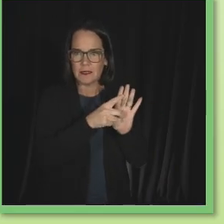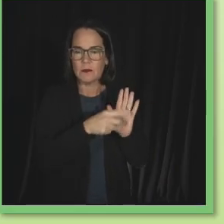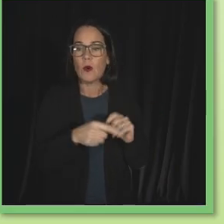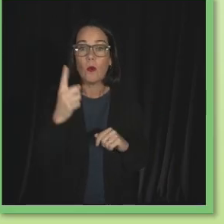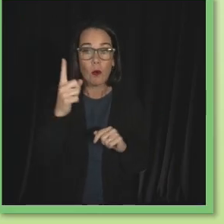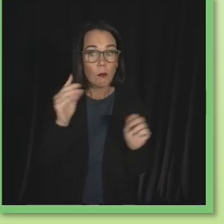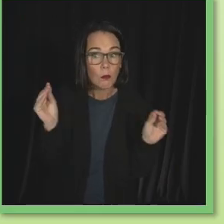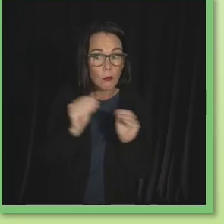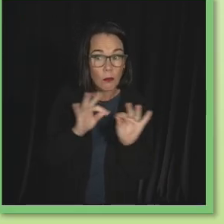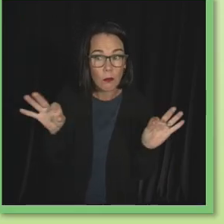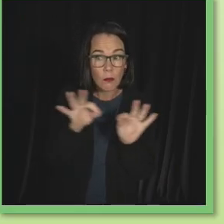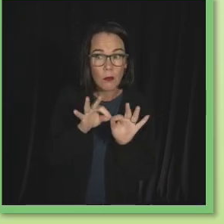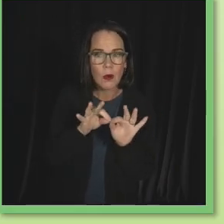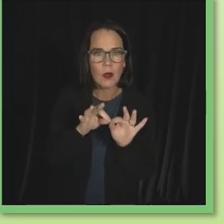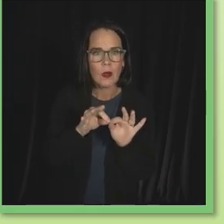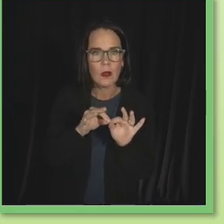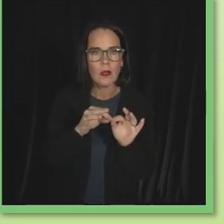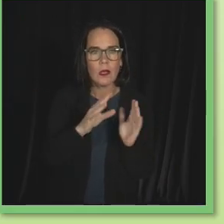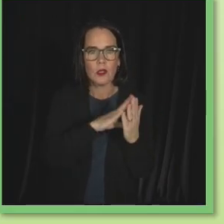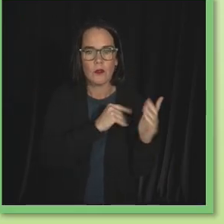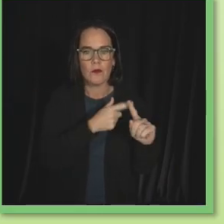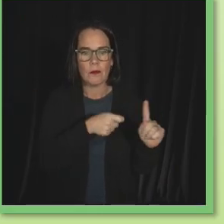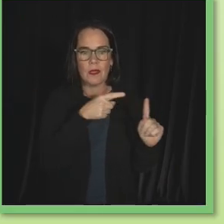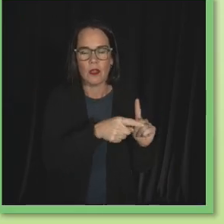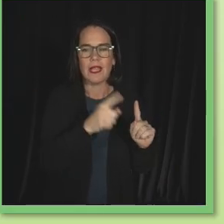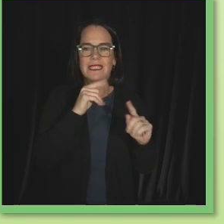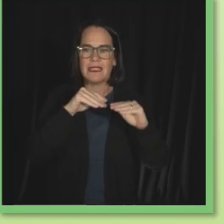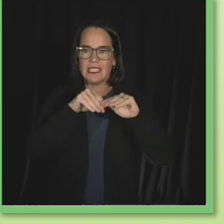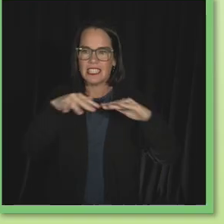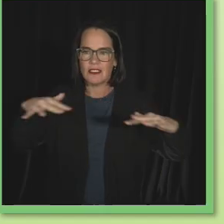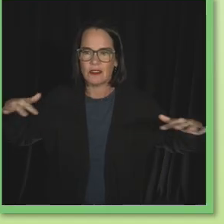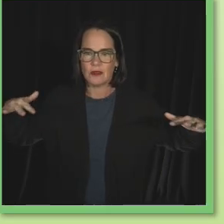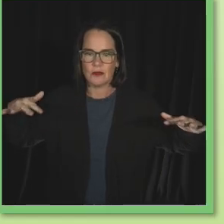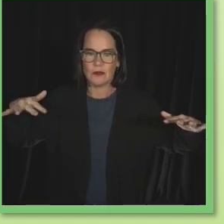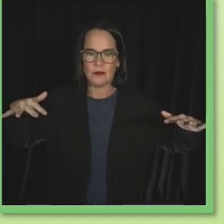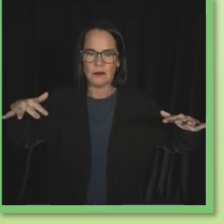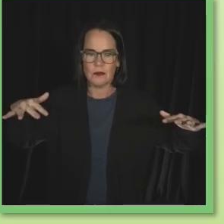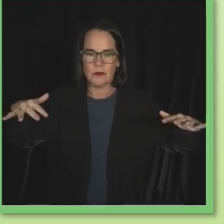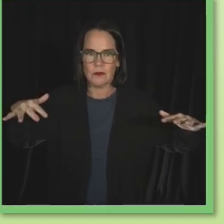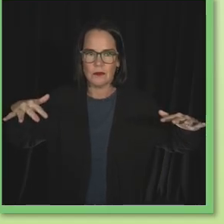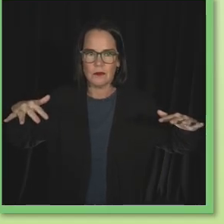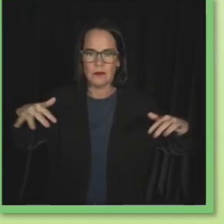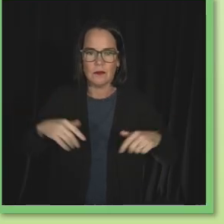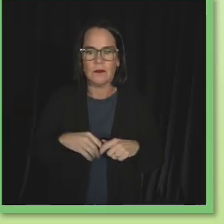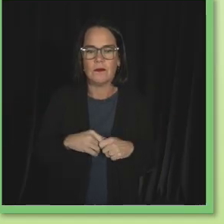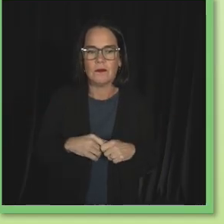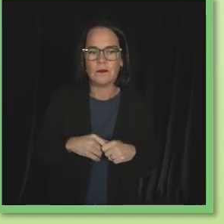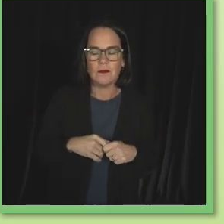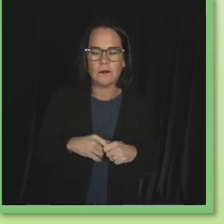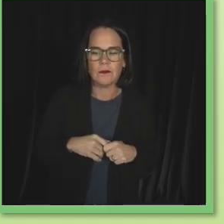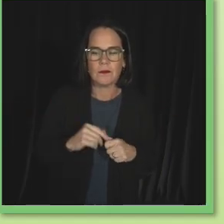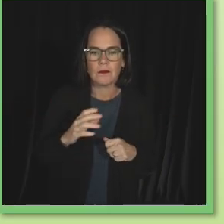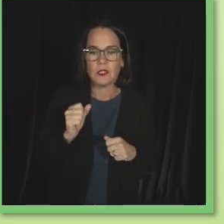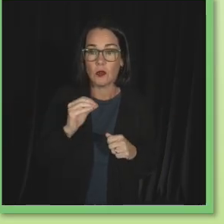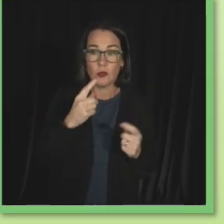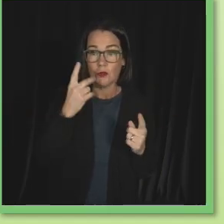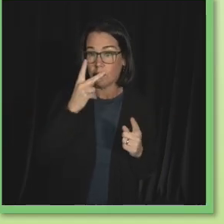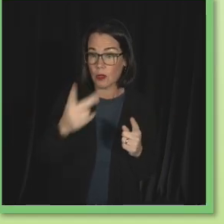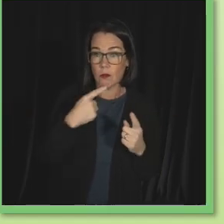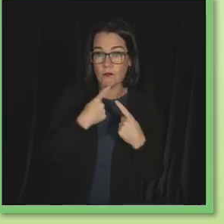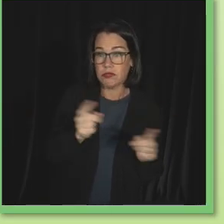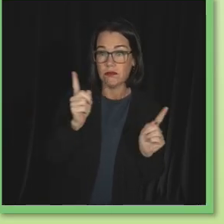more important things that I love from the demo is the user experience. So you don't have more annotations, it's declarative, and it works